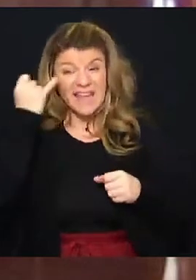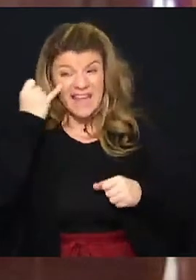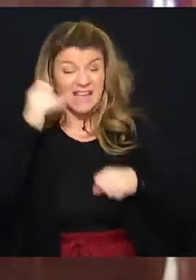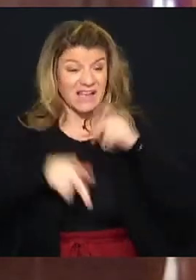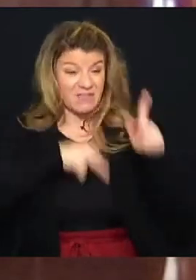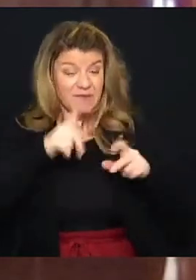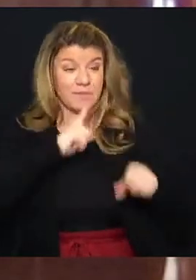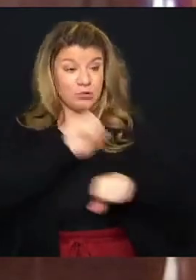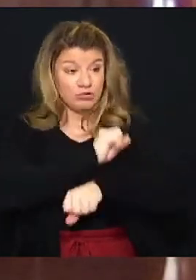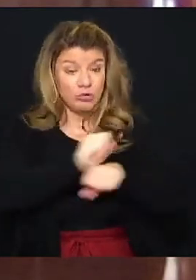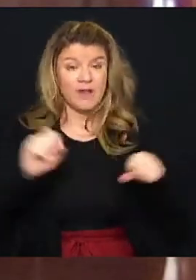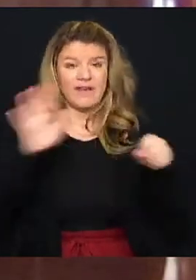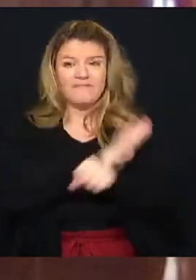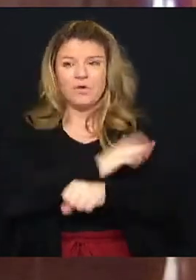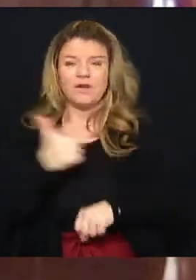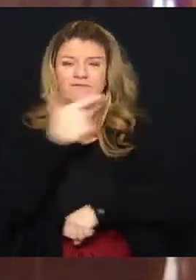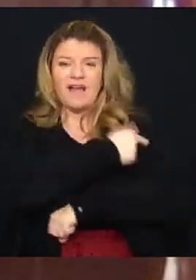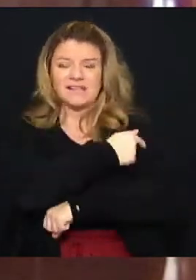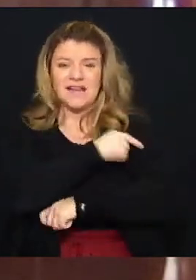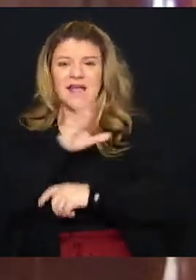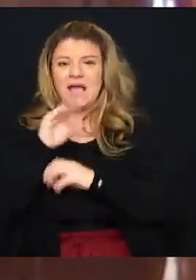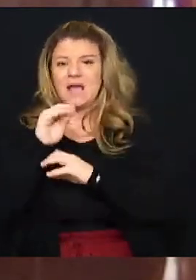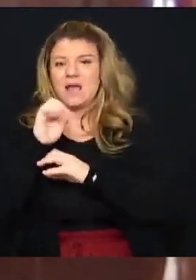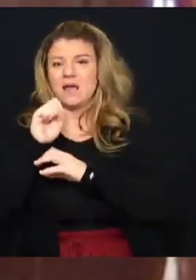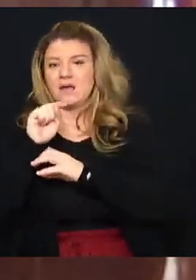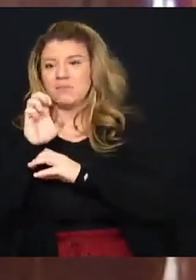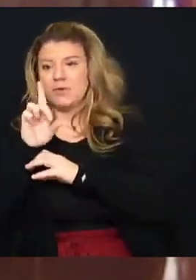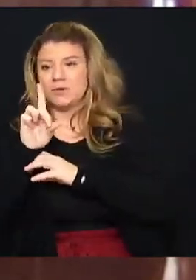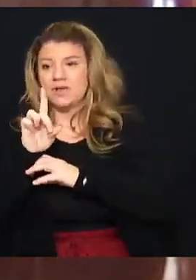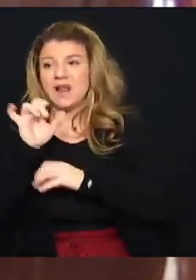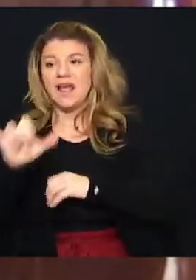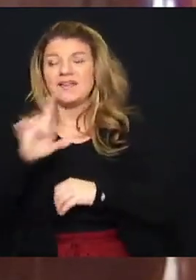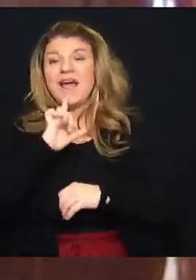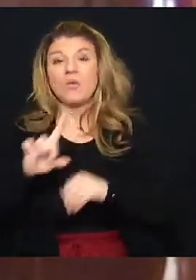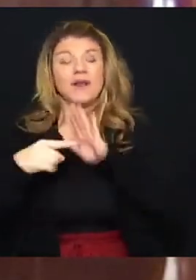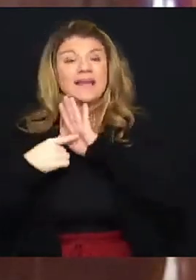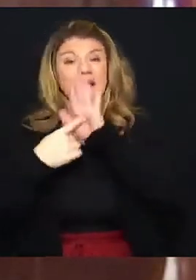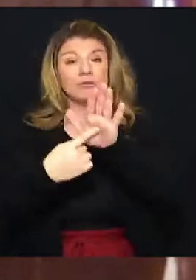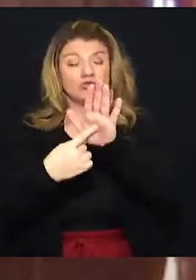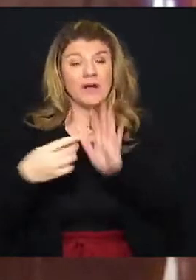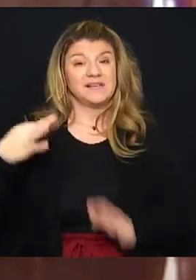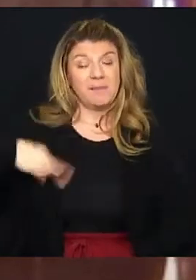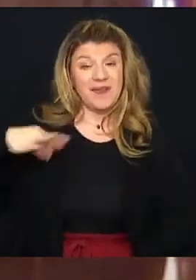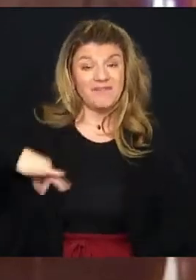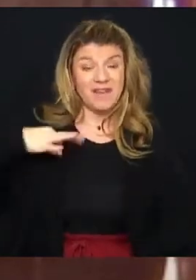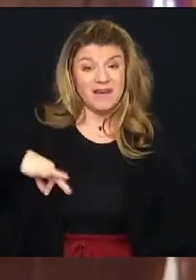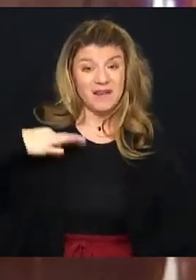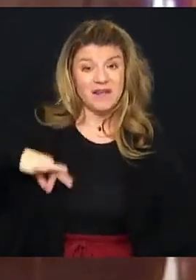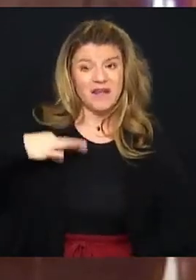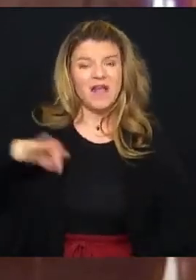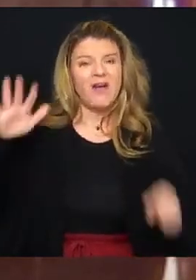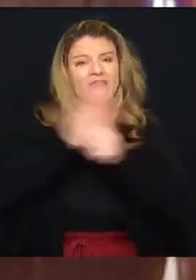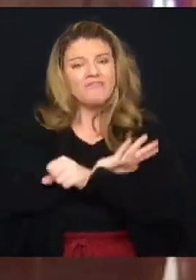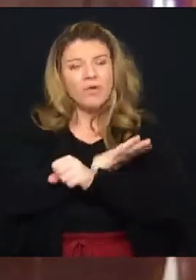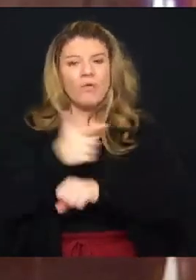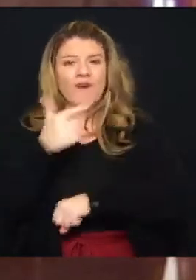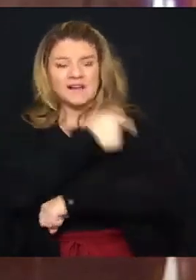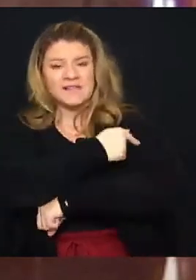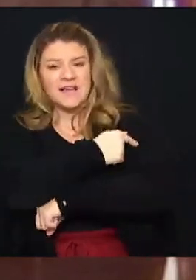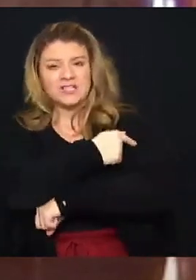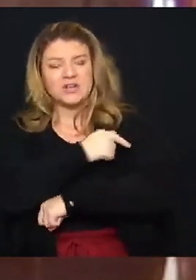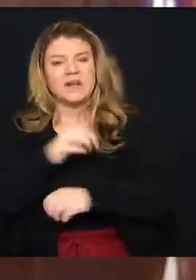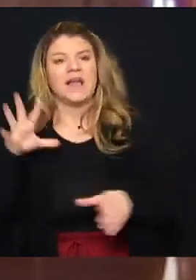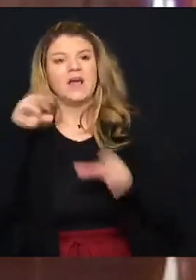get fully vaccinated and boosted. And it really does demonstrate the benefit of full vaccination and